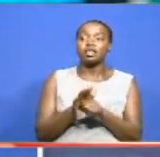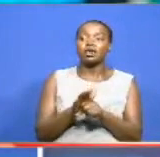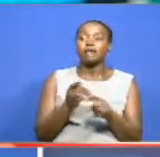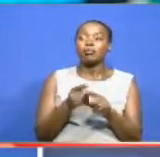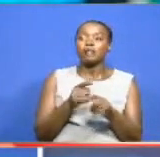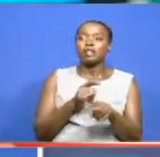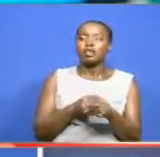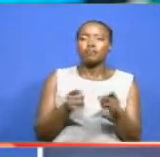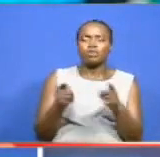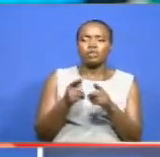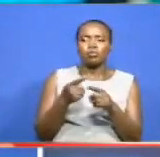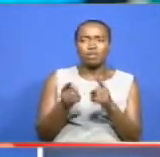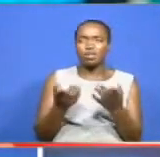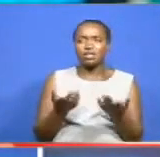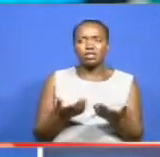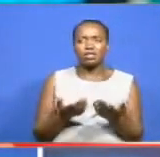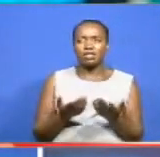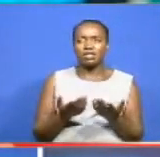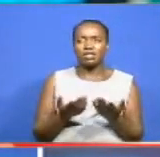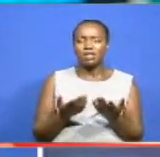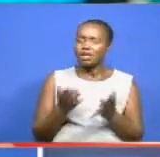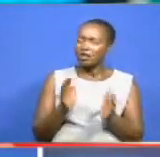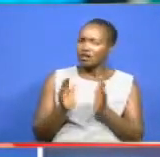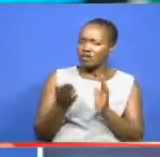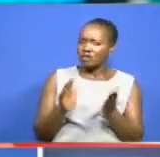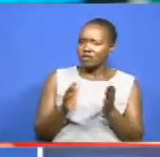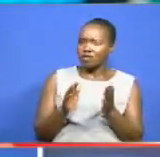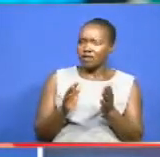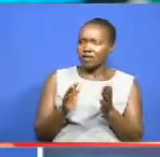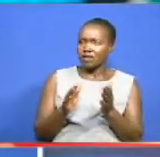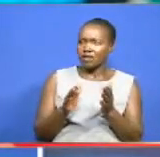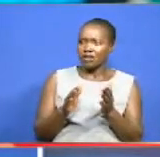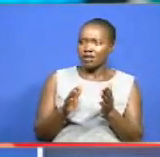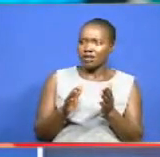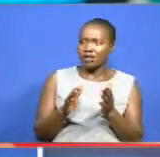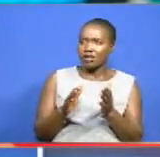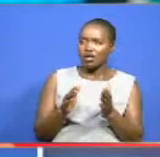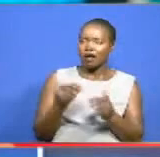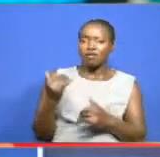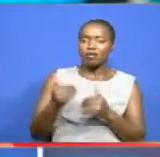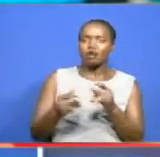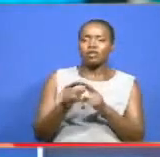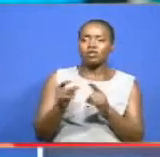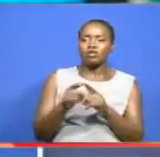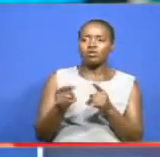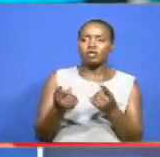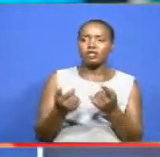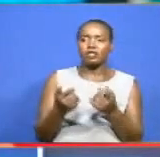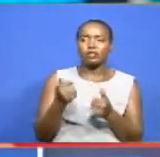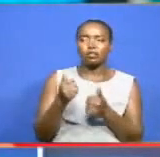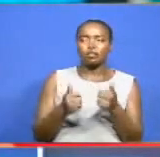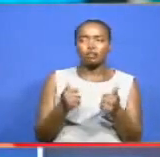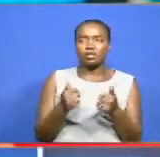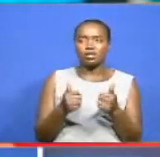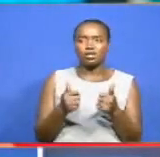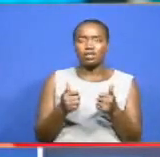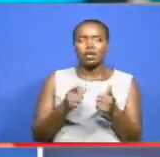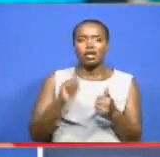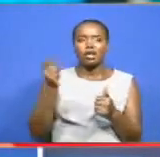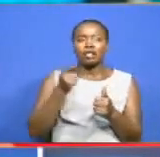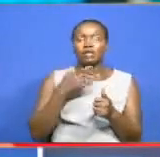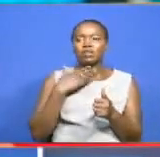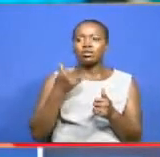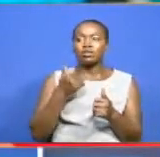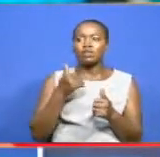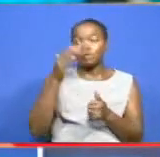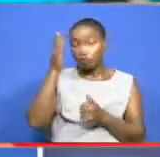time. However, it's only fair that we have a round of a last word, that word that you'd like Kenyans to know